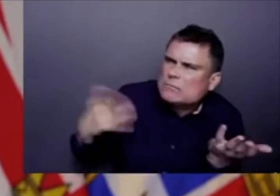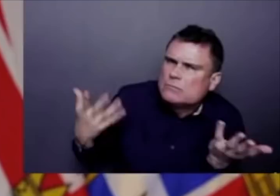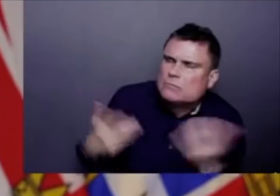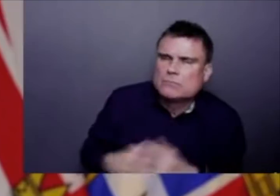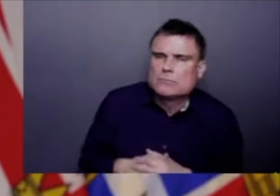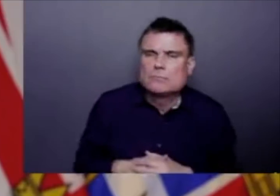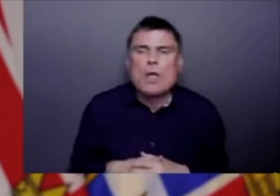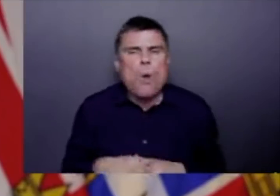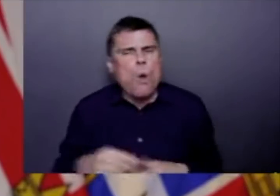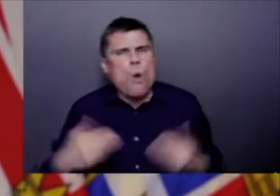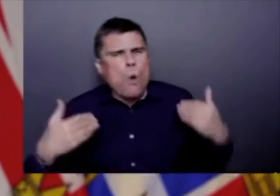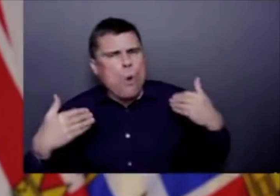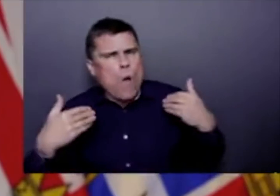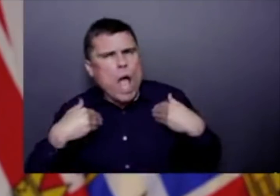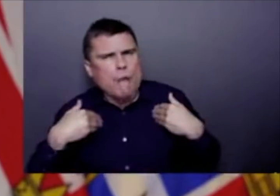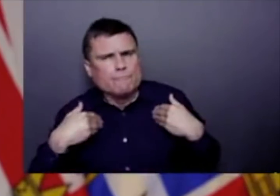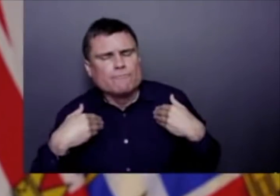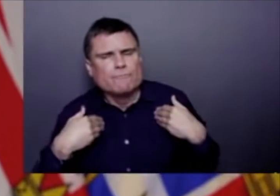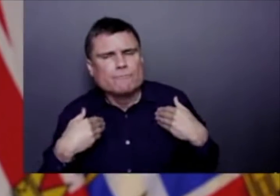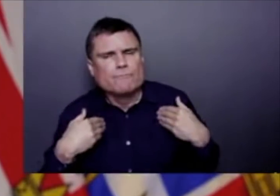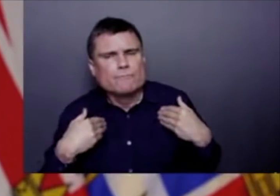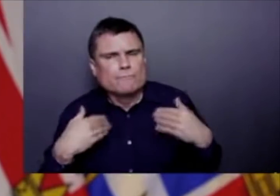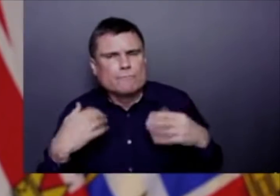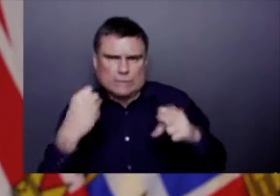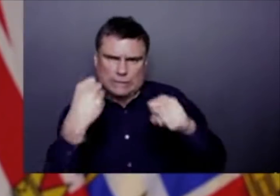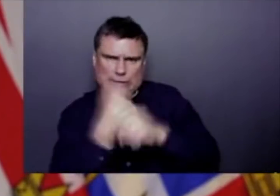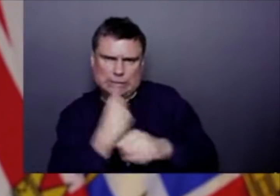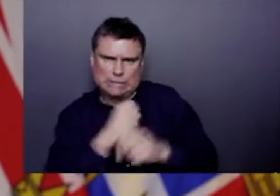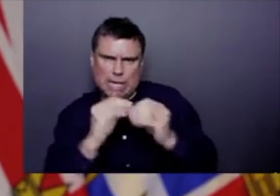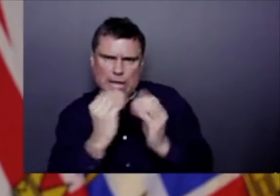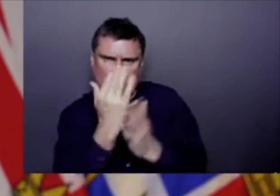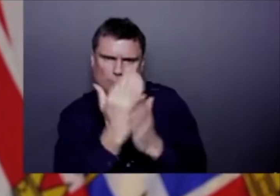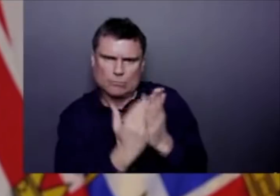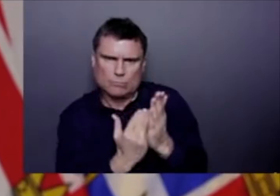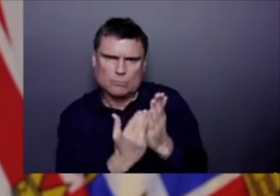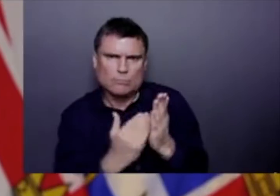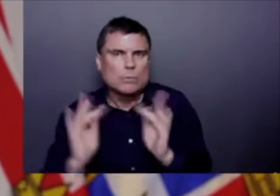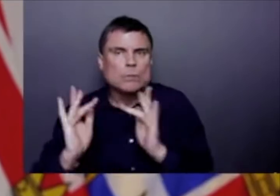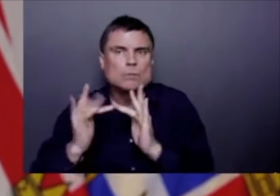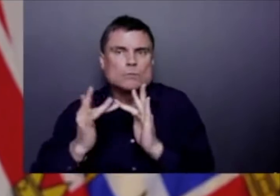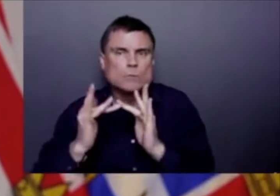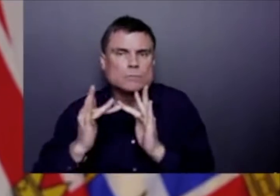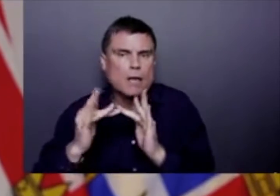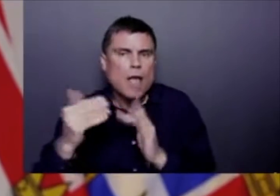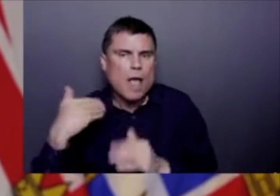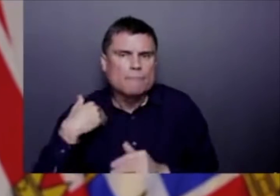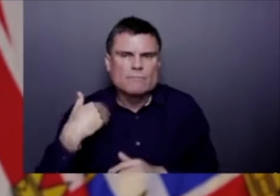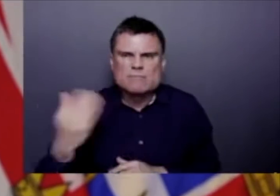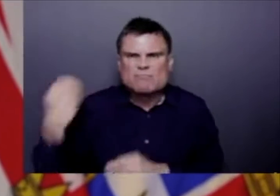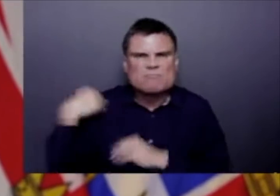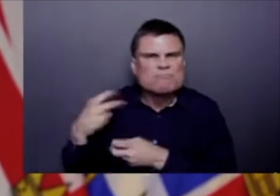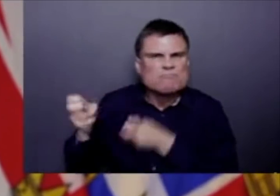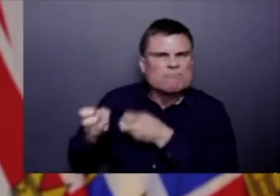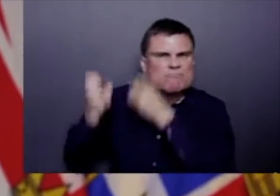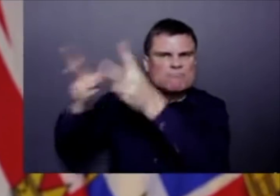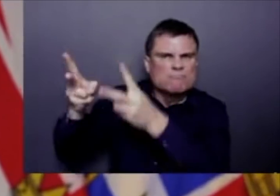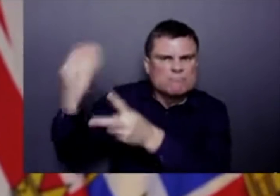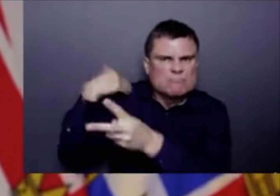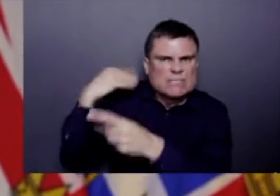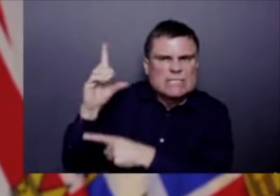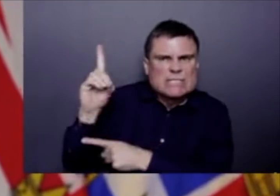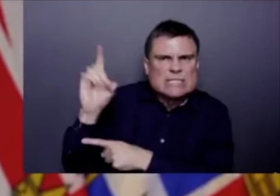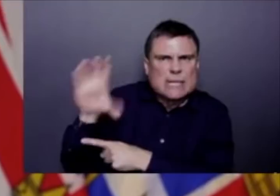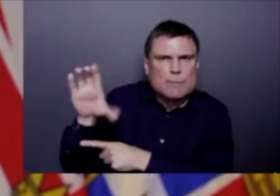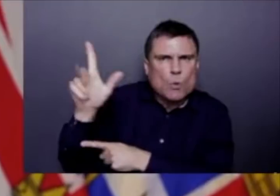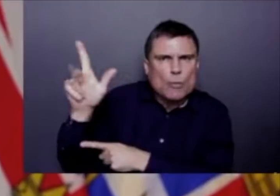would refer you to that in the presentation from the 23rd. But in general, we have about